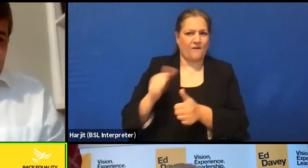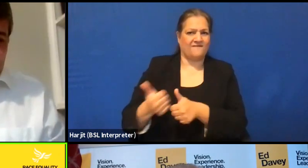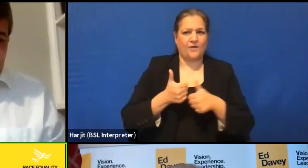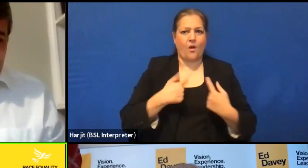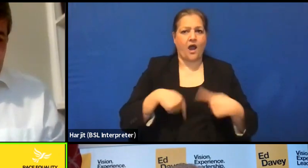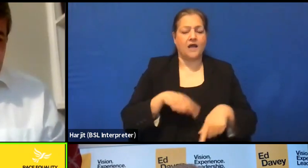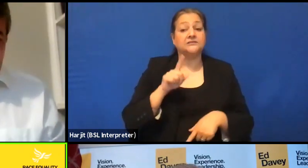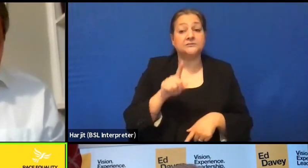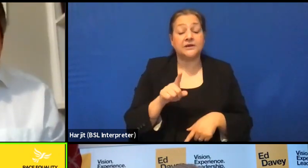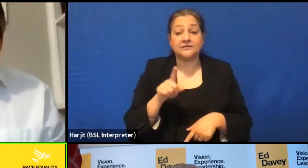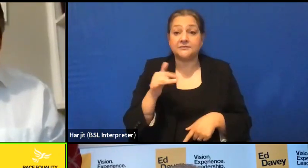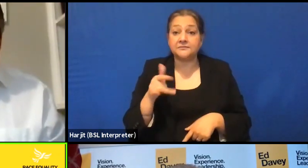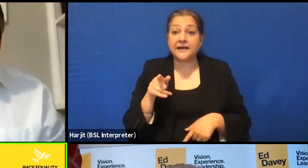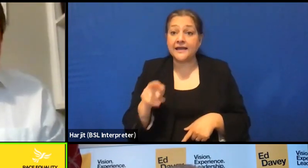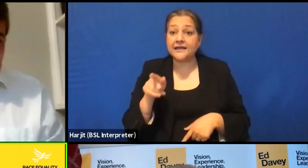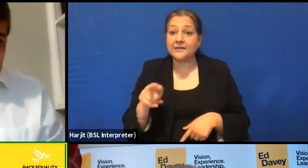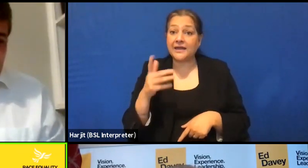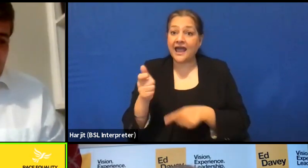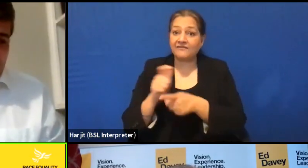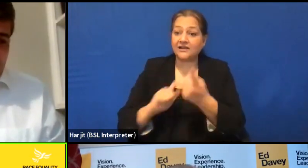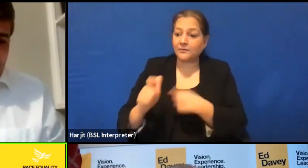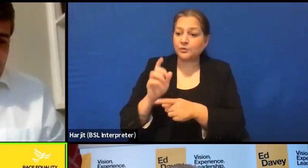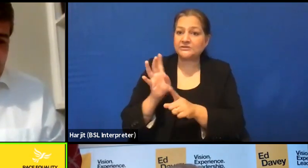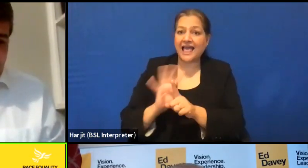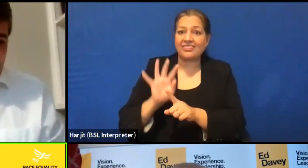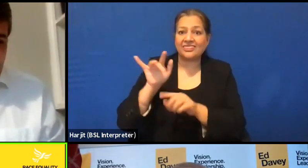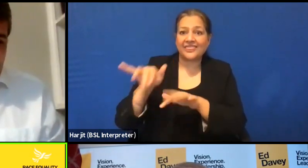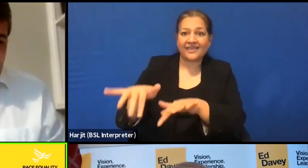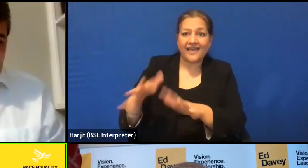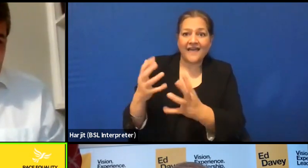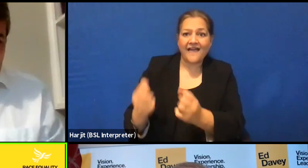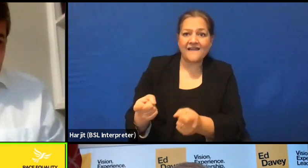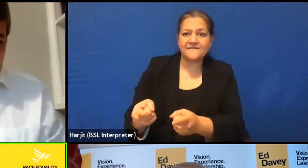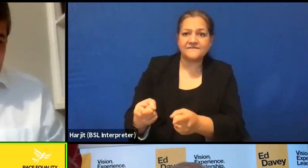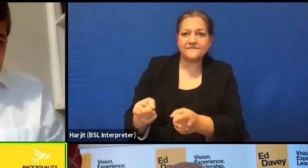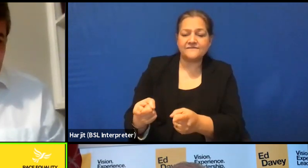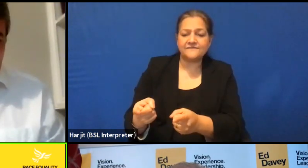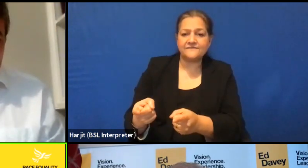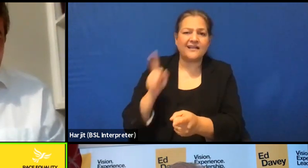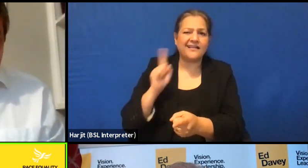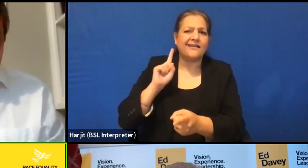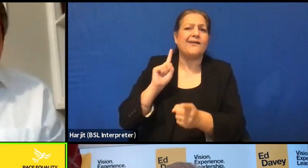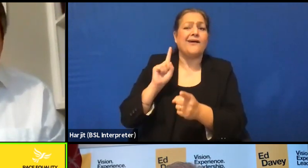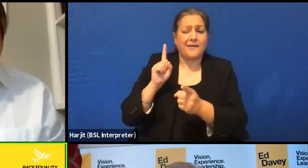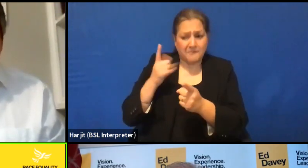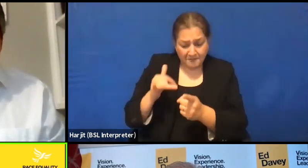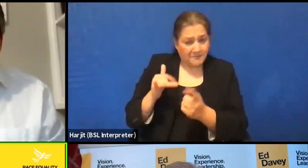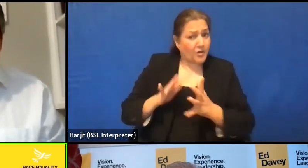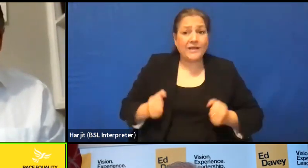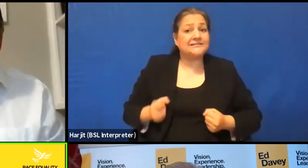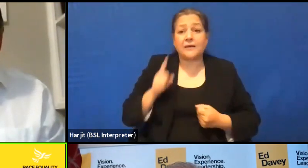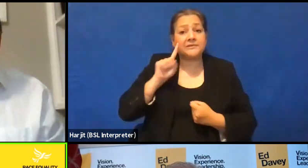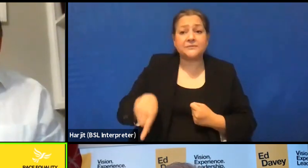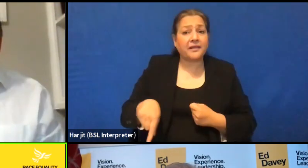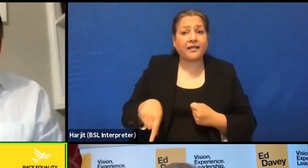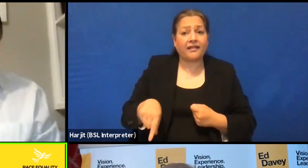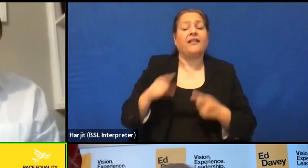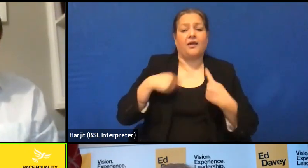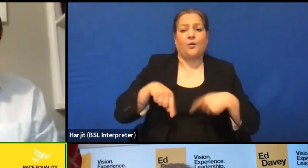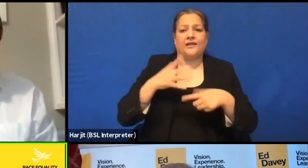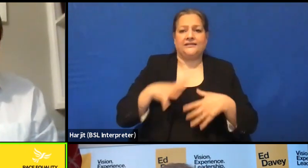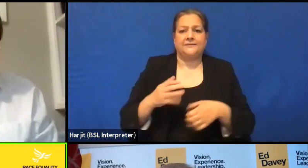ethnic community there. And that is just not acceptable anymore. And I think we need to make sure